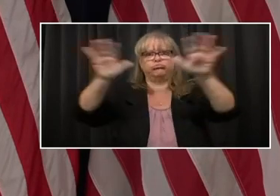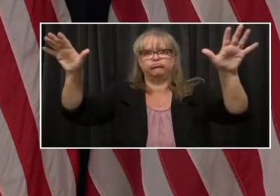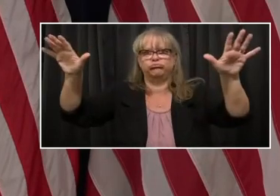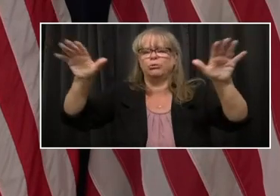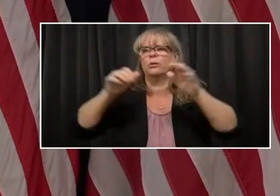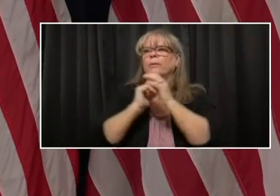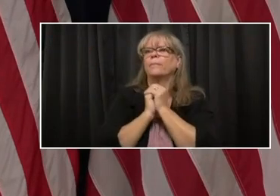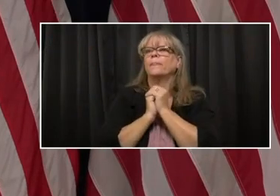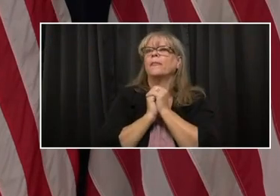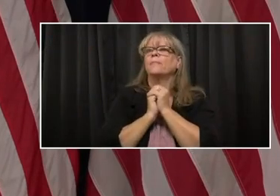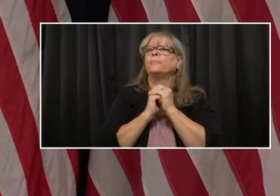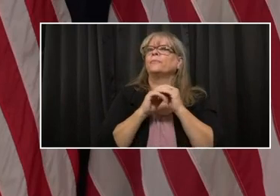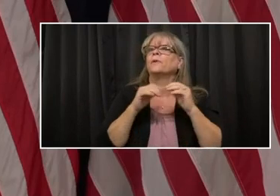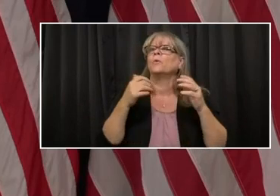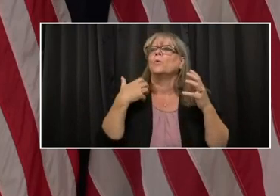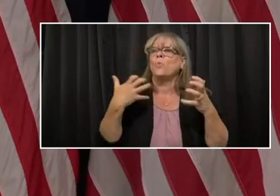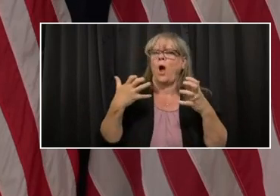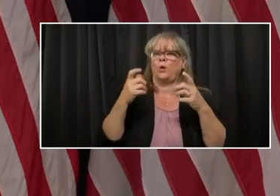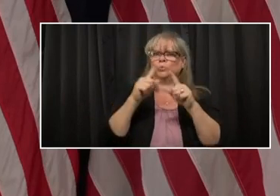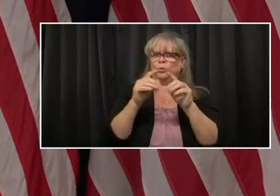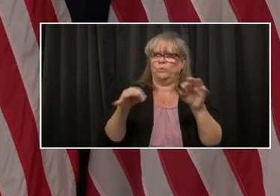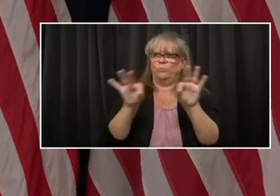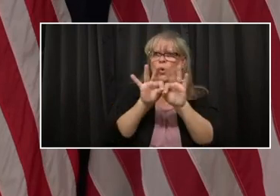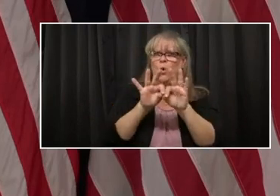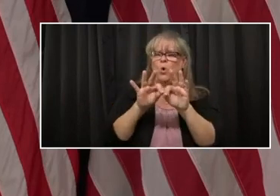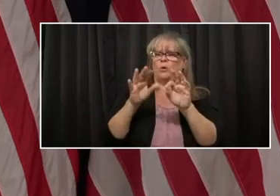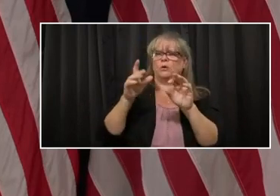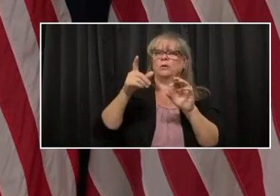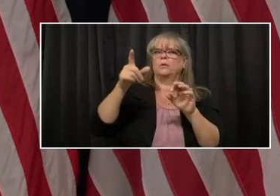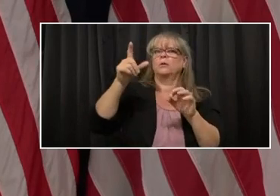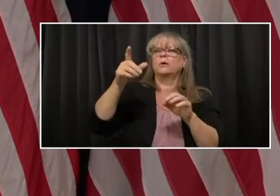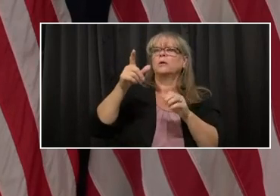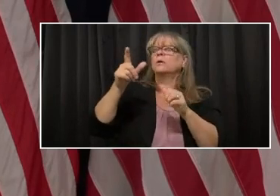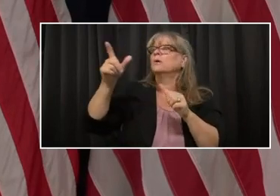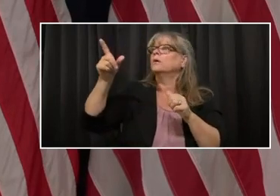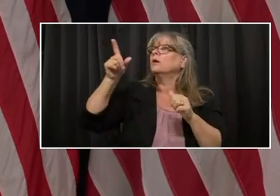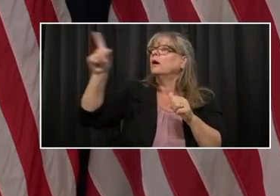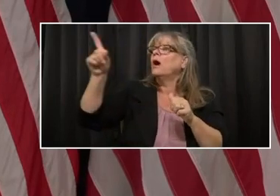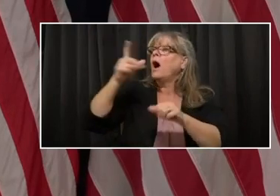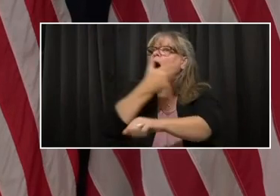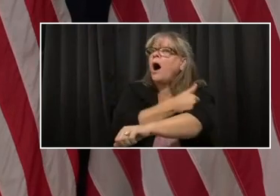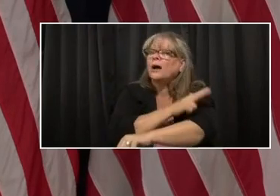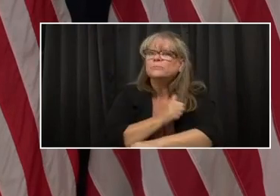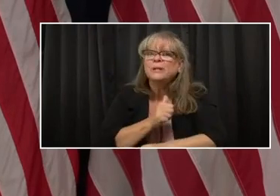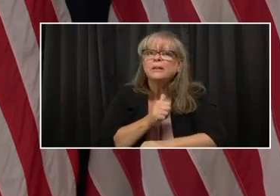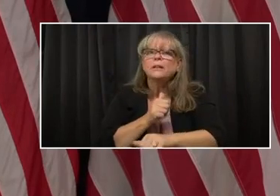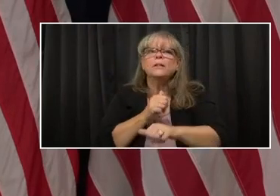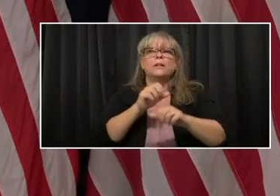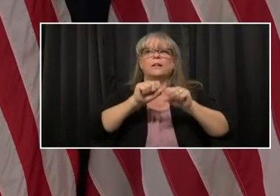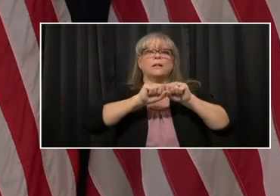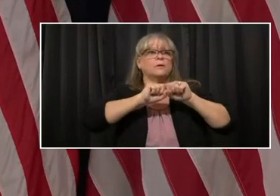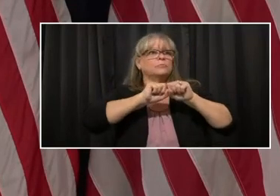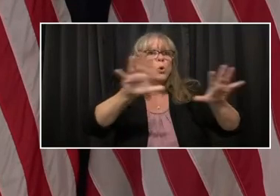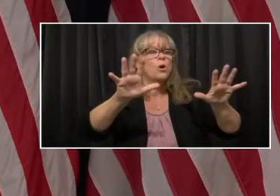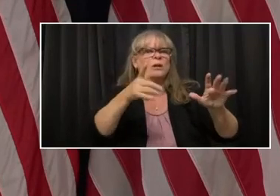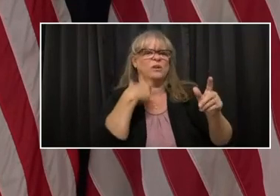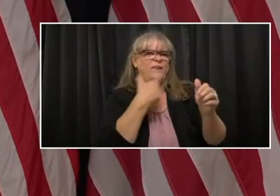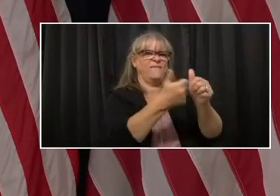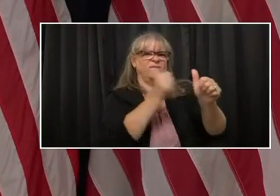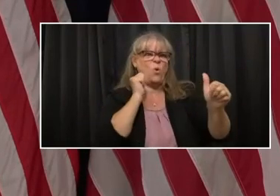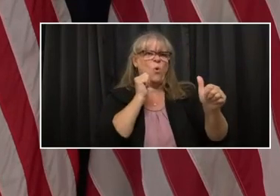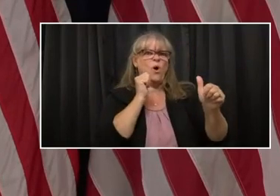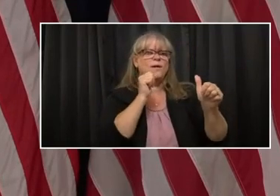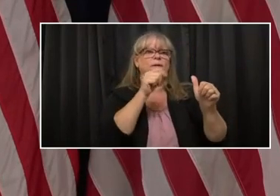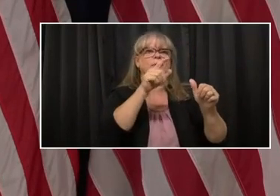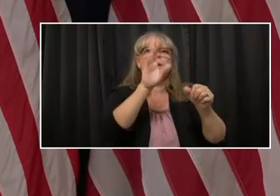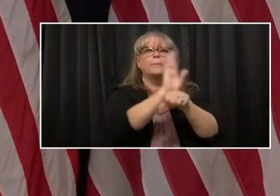to avoid prolonged school closures, business closures. And that's one of the reasons, if there is a case at a school, the first thing you do is